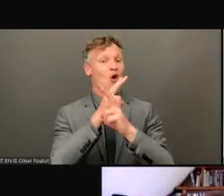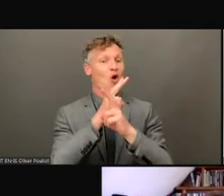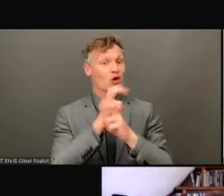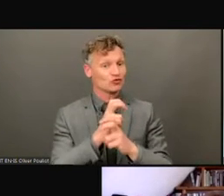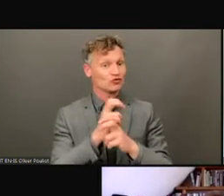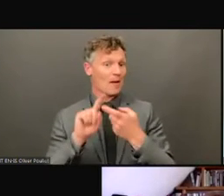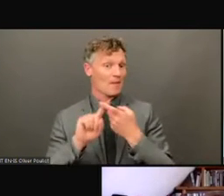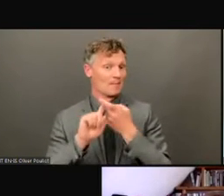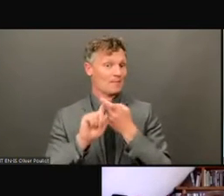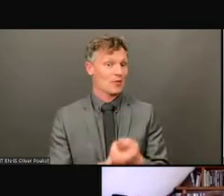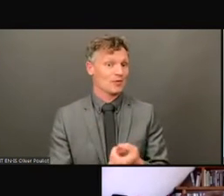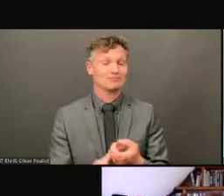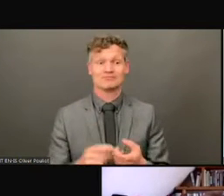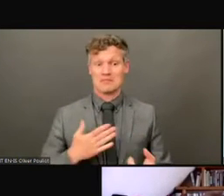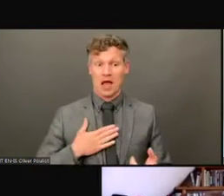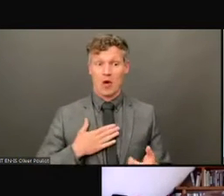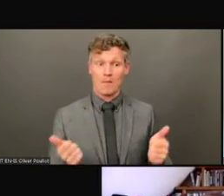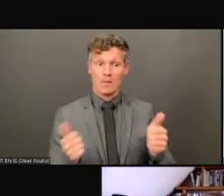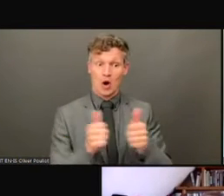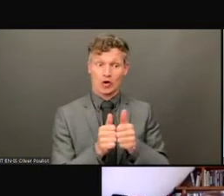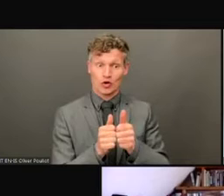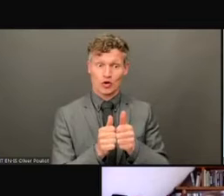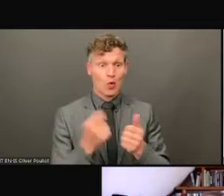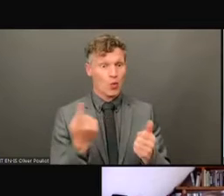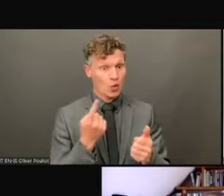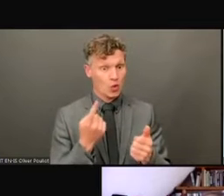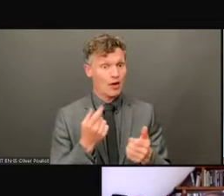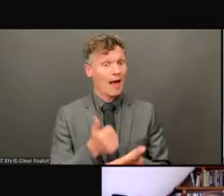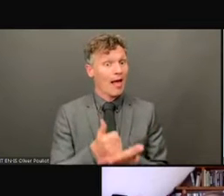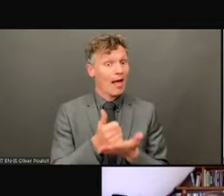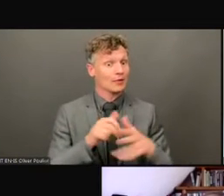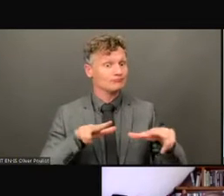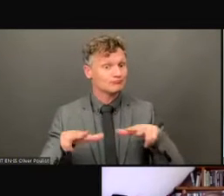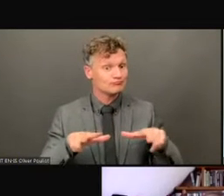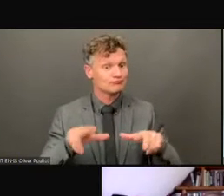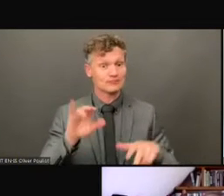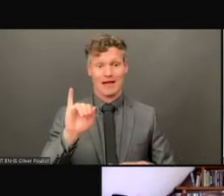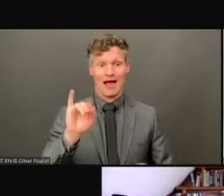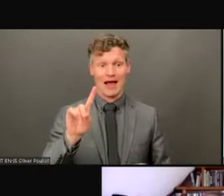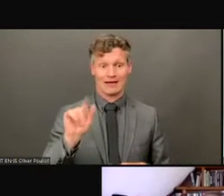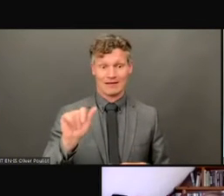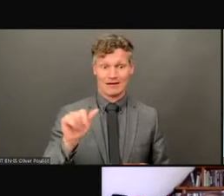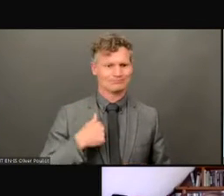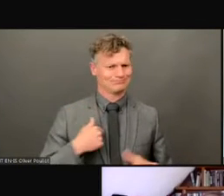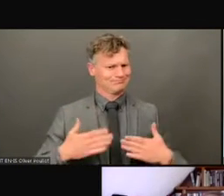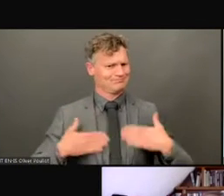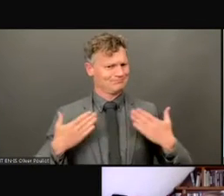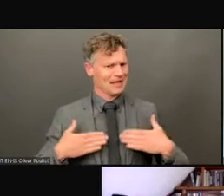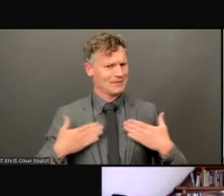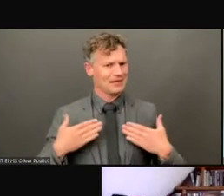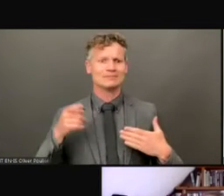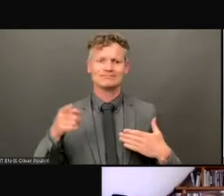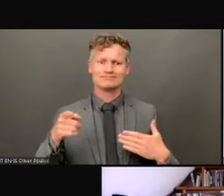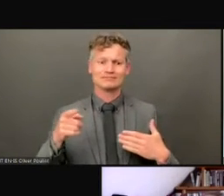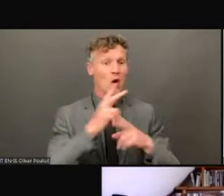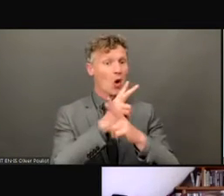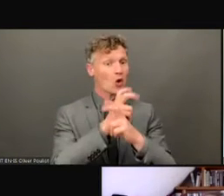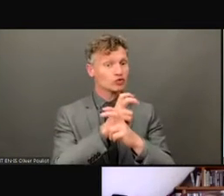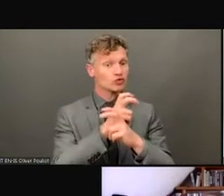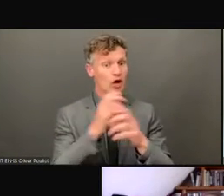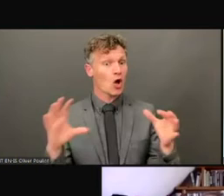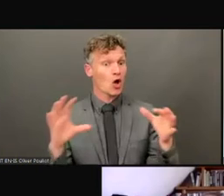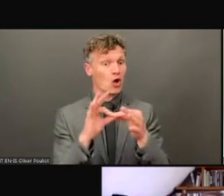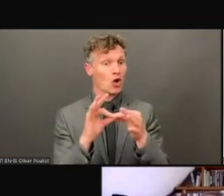the International Disability Alliance, and I'm glad that Austria co-sponsors it with our colleagues from the Help Age International,